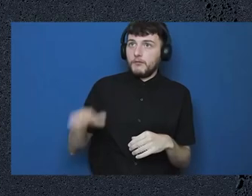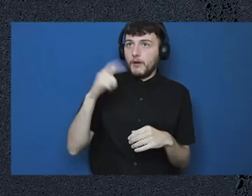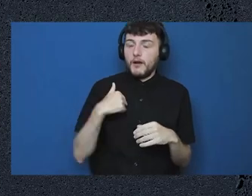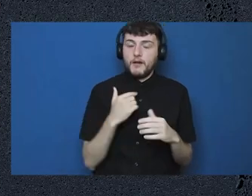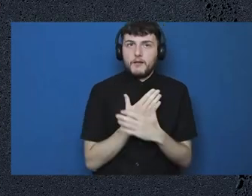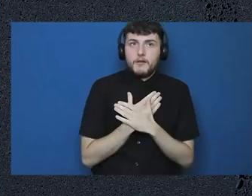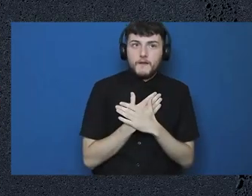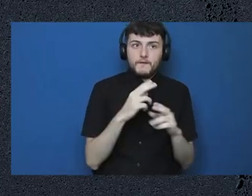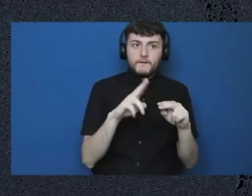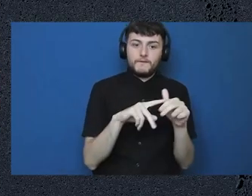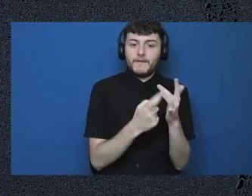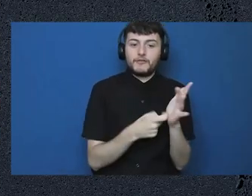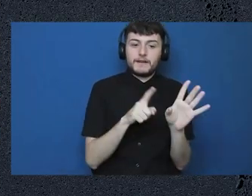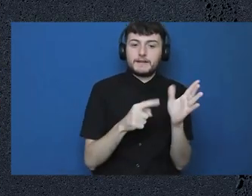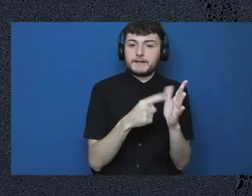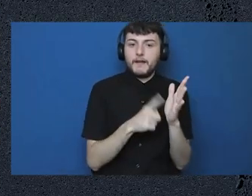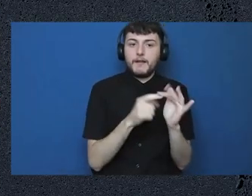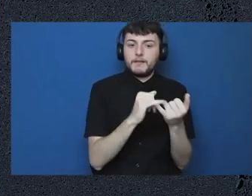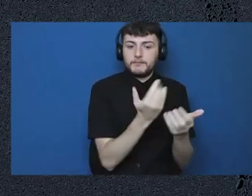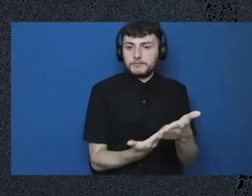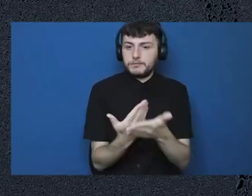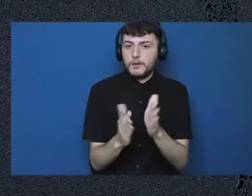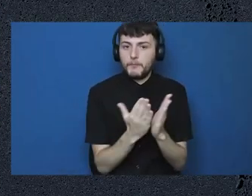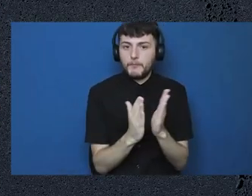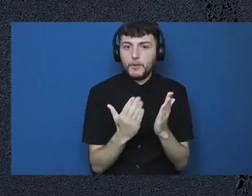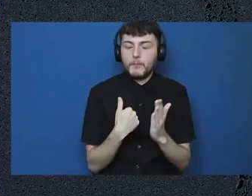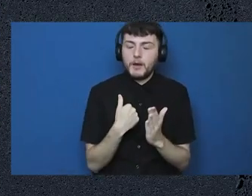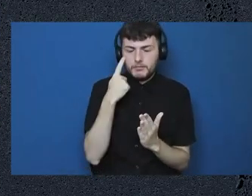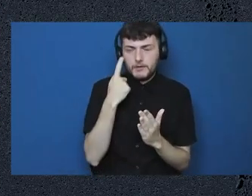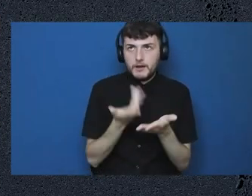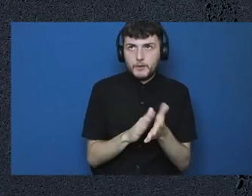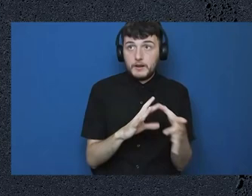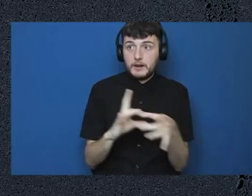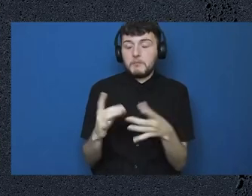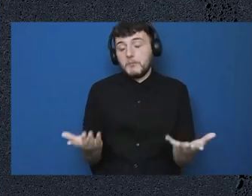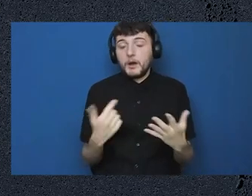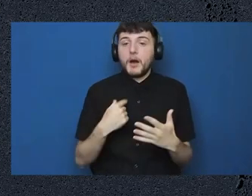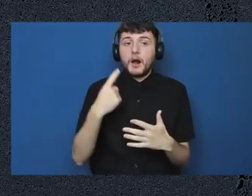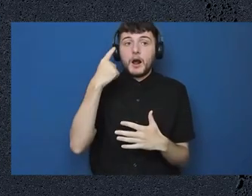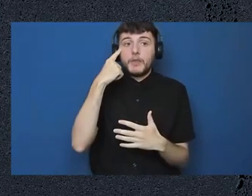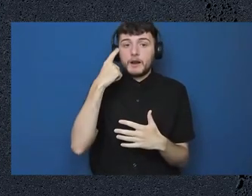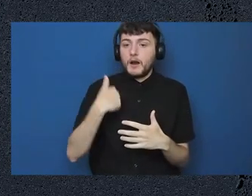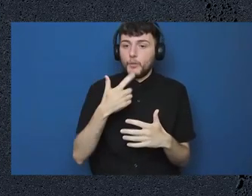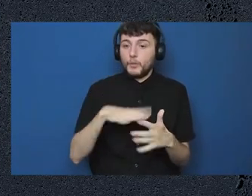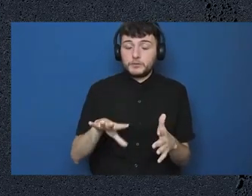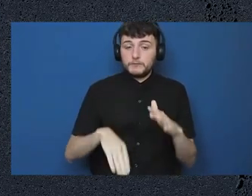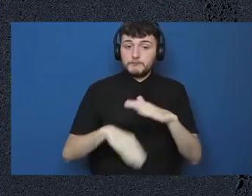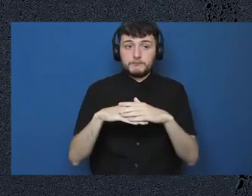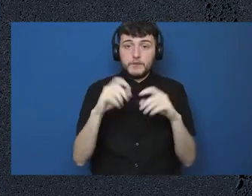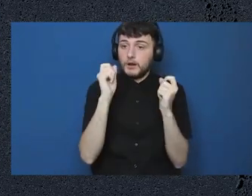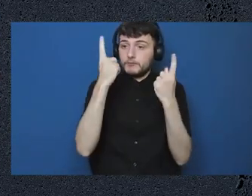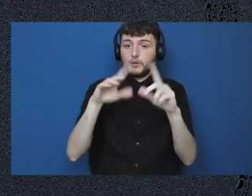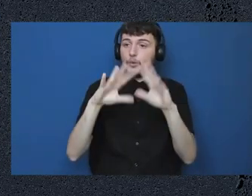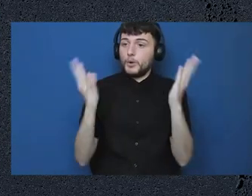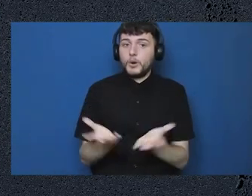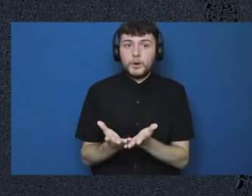thinking. I just really want to understand everything about the world. And as a small child, I looked at it and I couldn't control